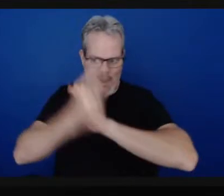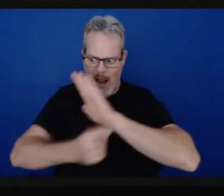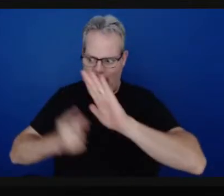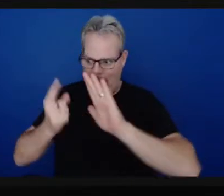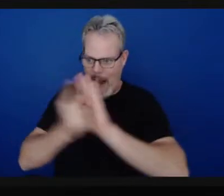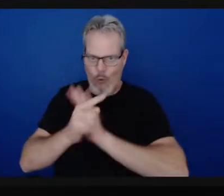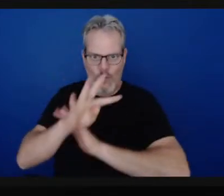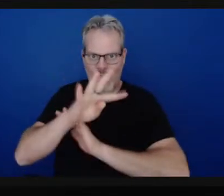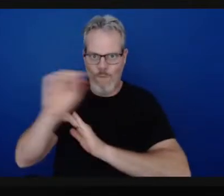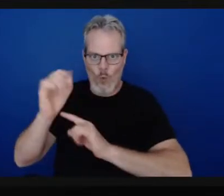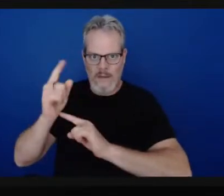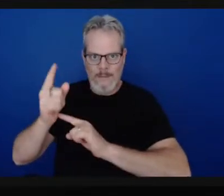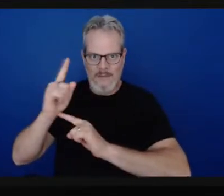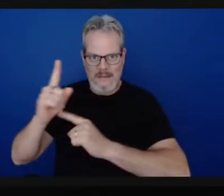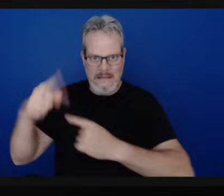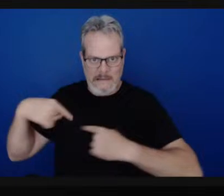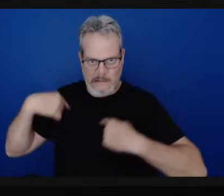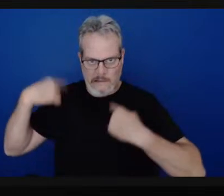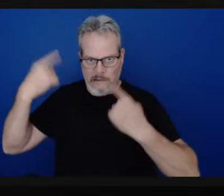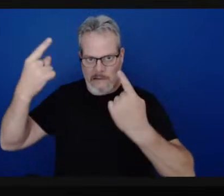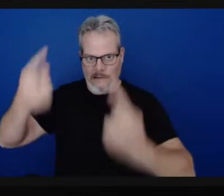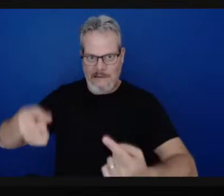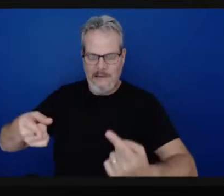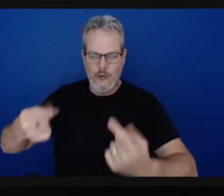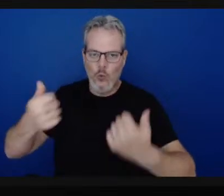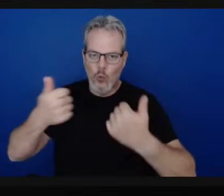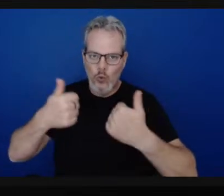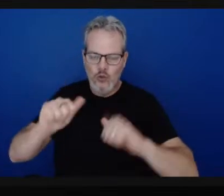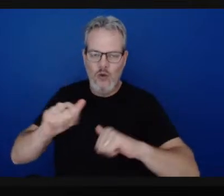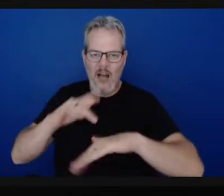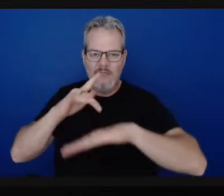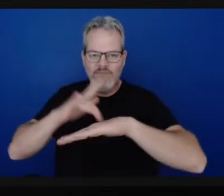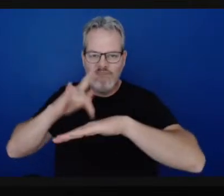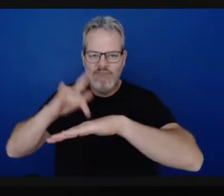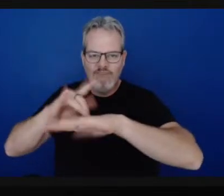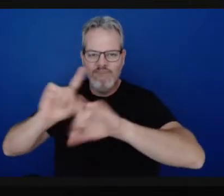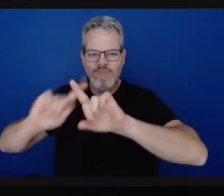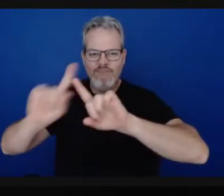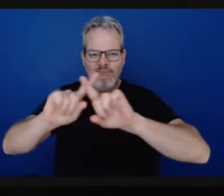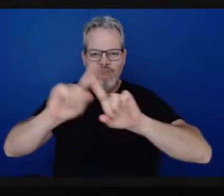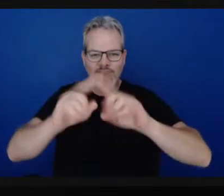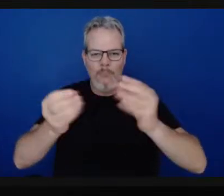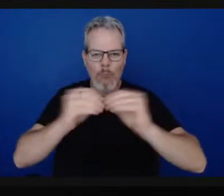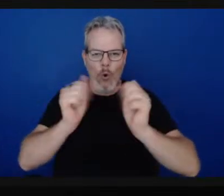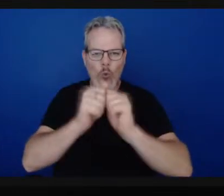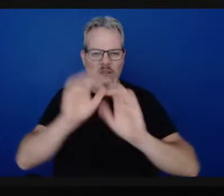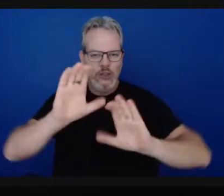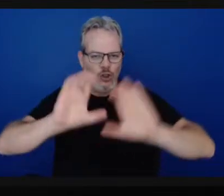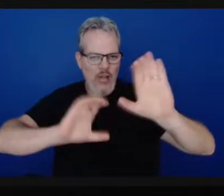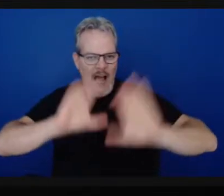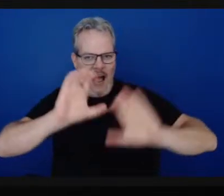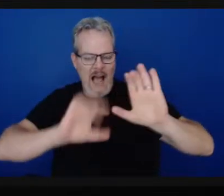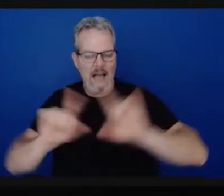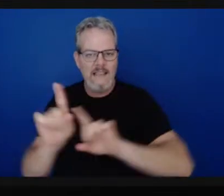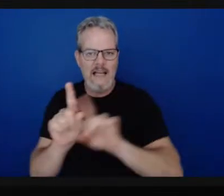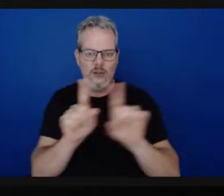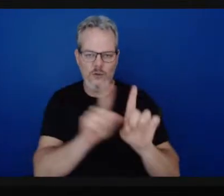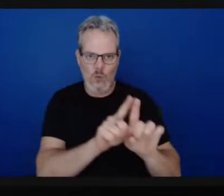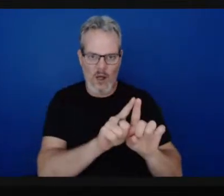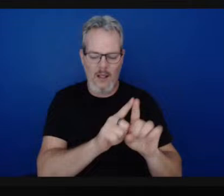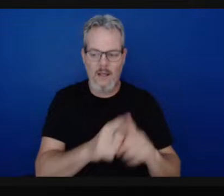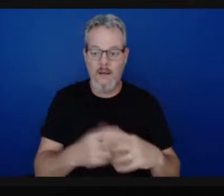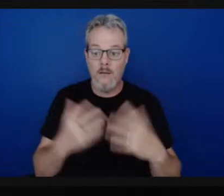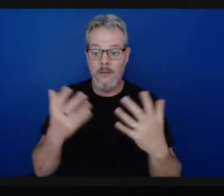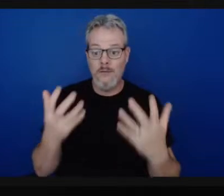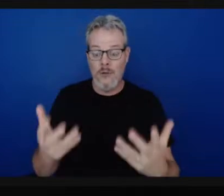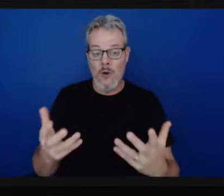pretty quickly. We will try and get to as many as we can in chat as well. So yeah,